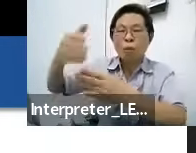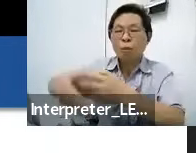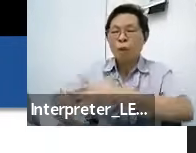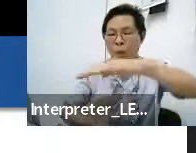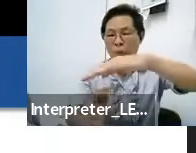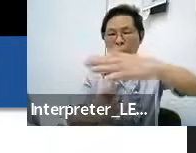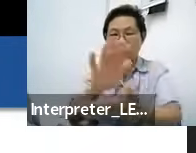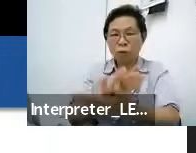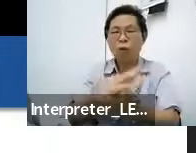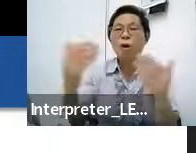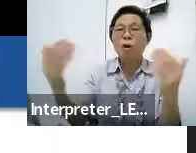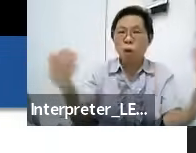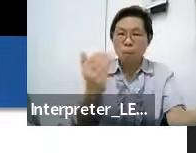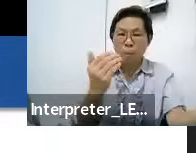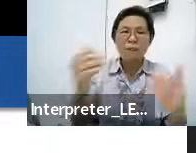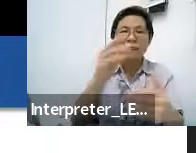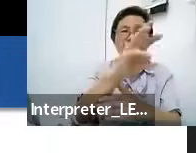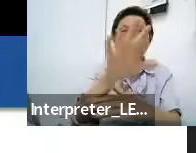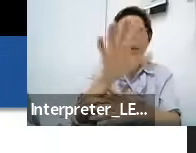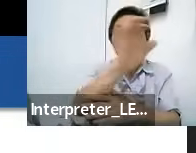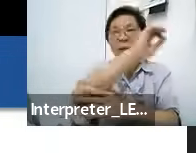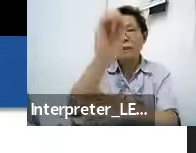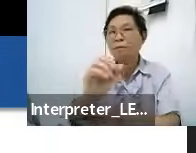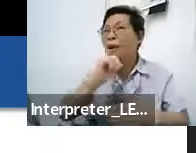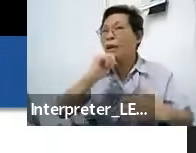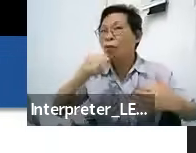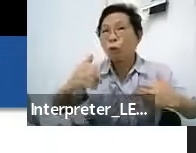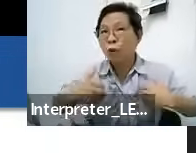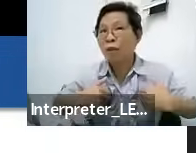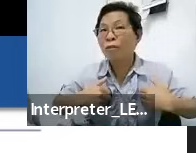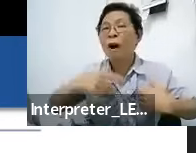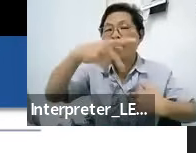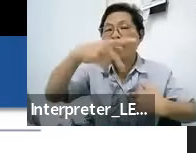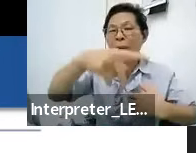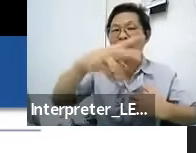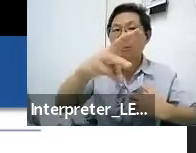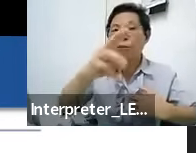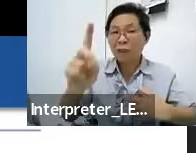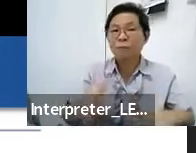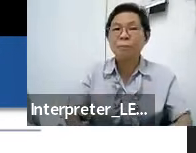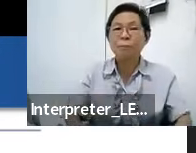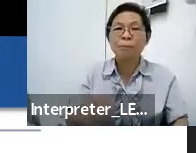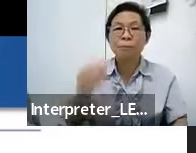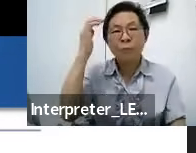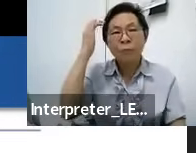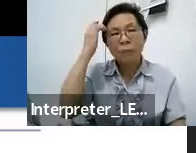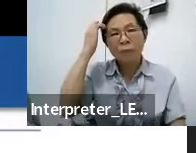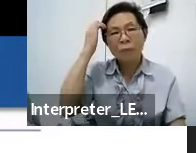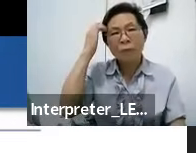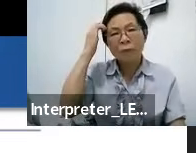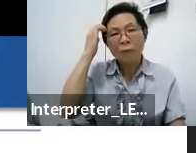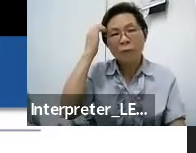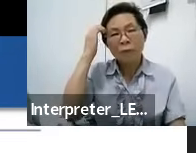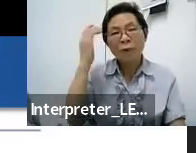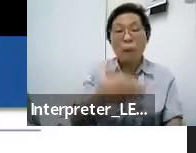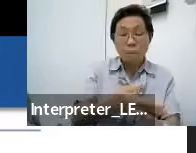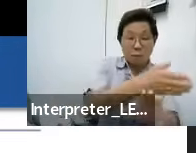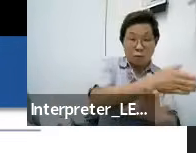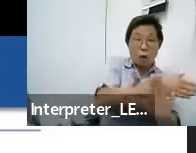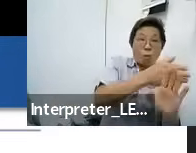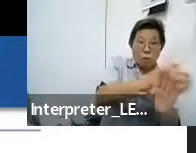compared to 61% of boys without disabilities. Next. So even before the